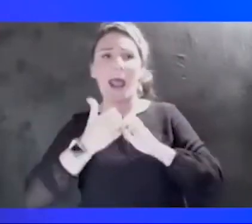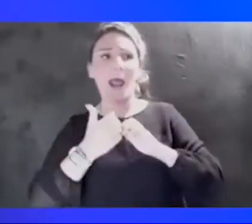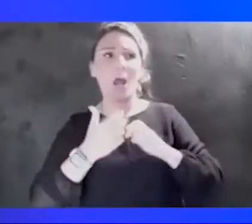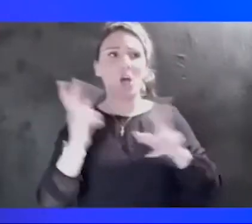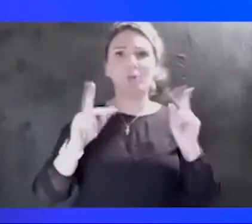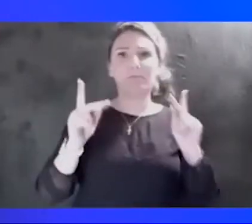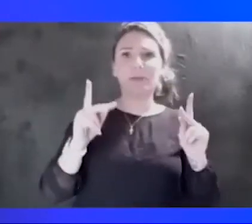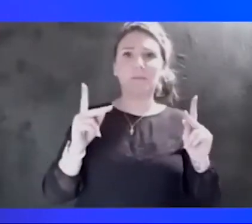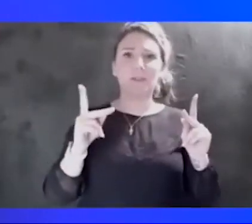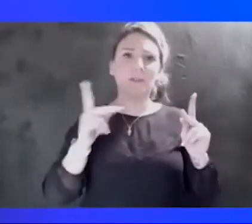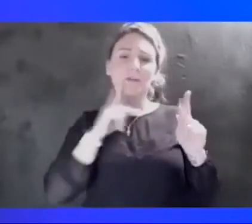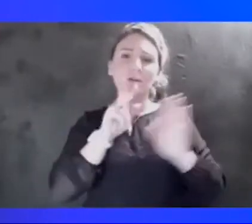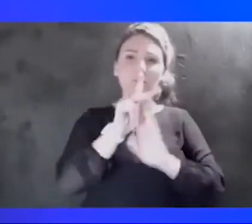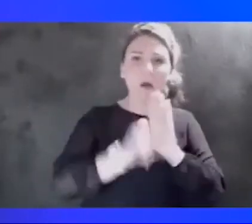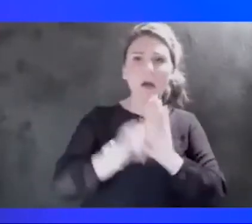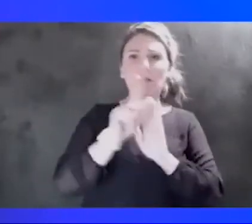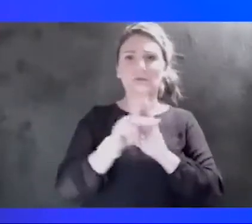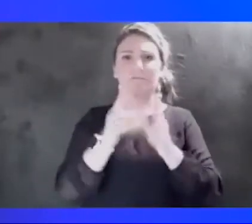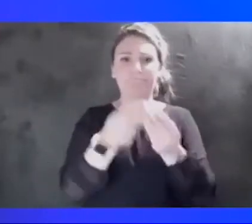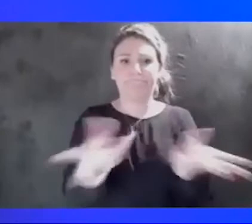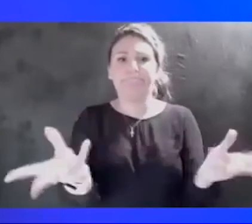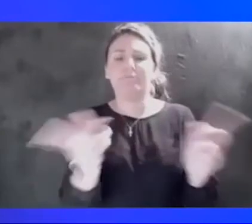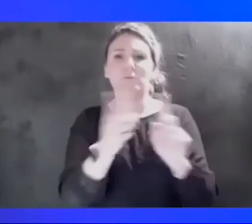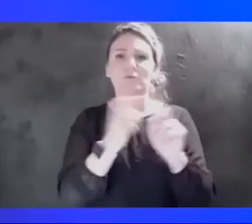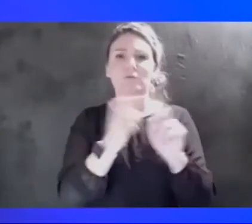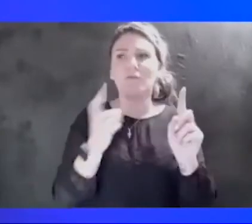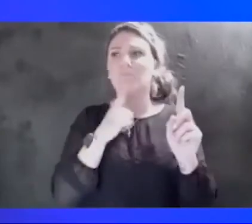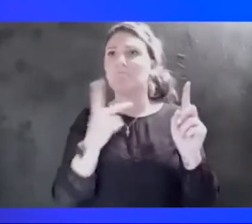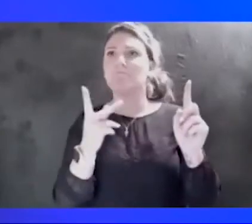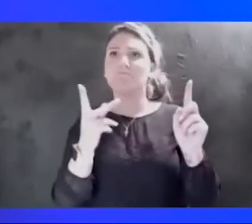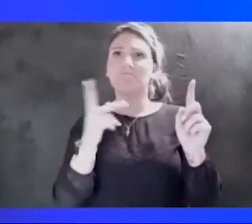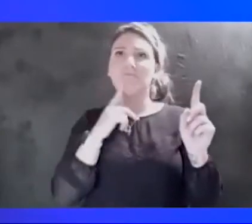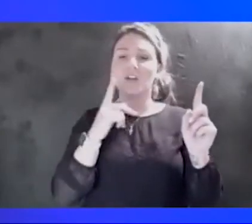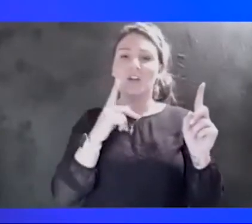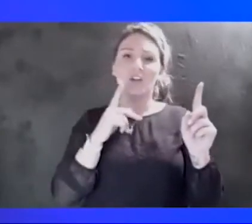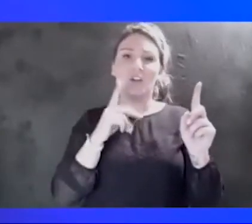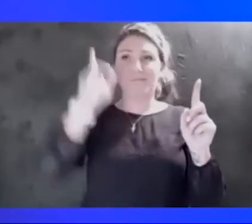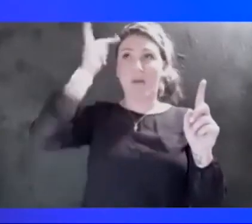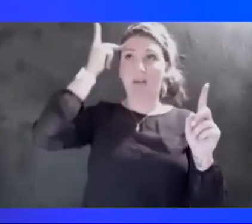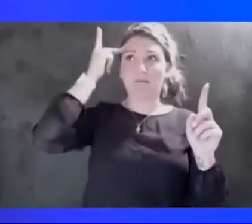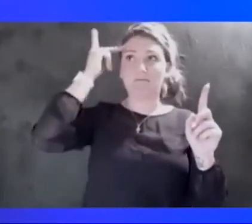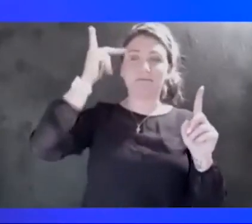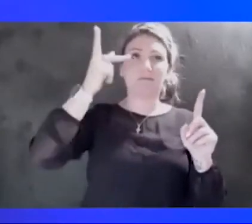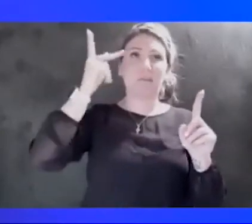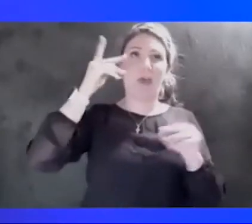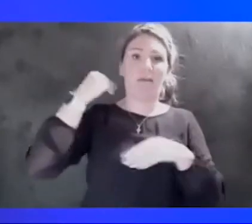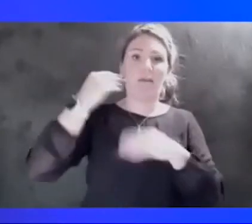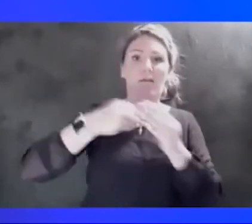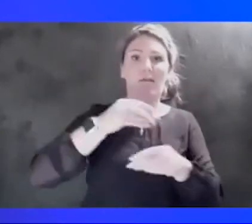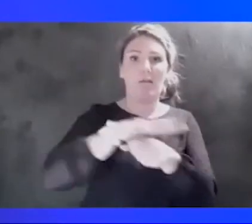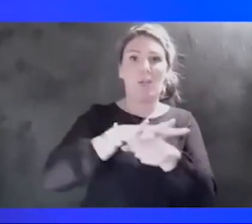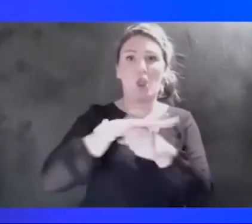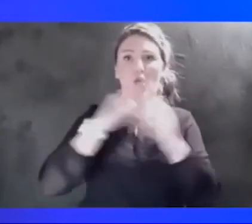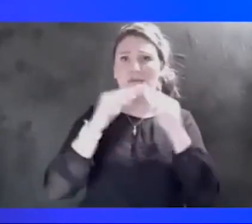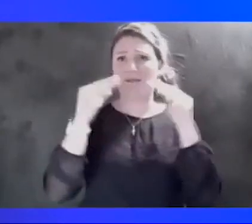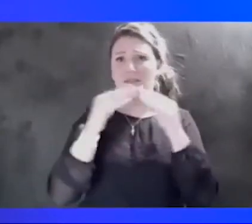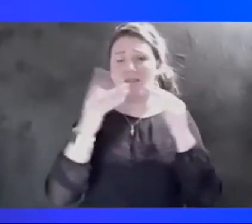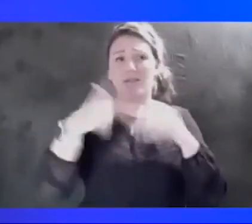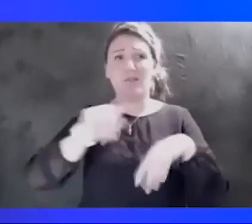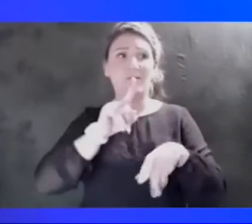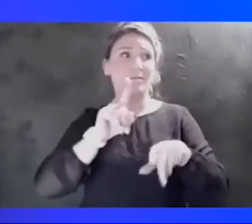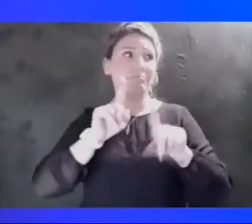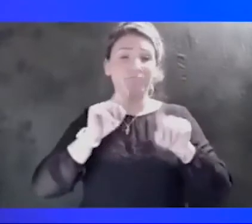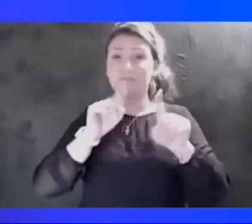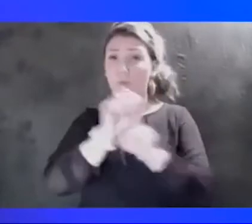policies have come out from on high. All the way down to the local level, but they're still going to work every day. They're still having these conversations